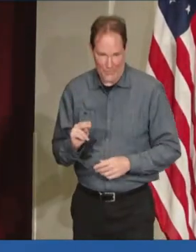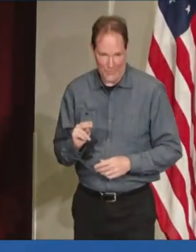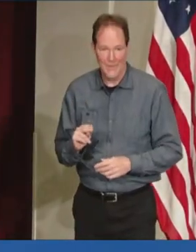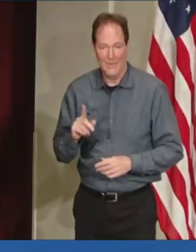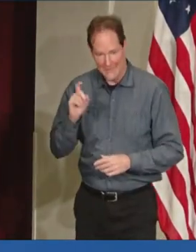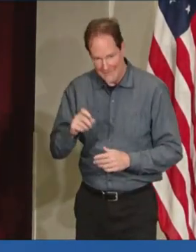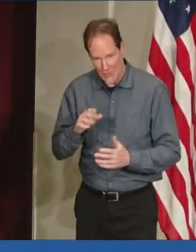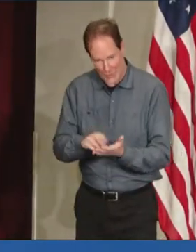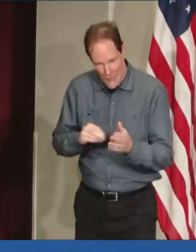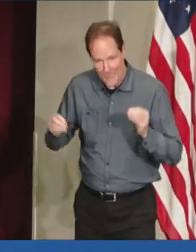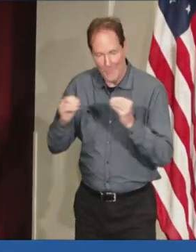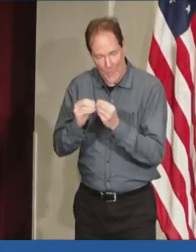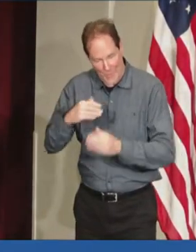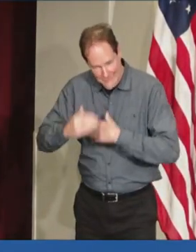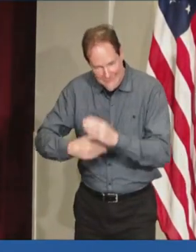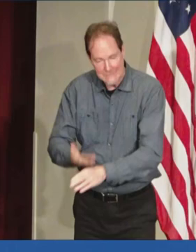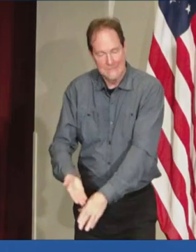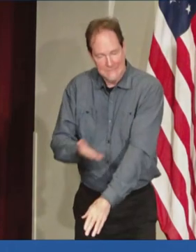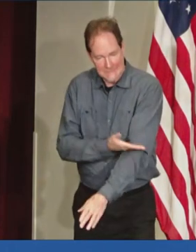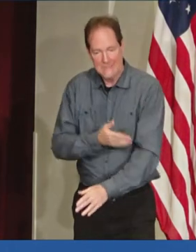Yes. But